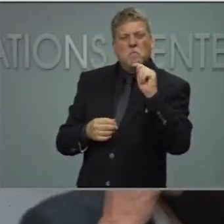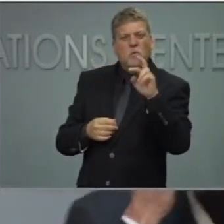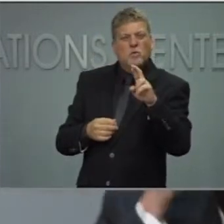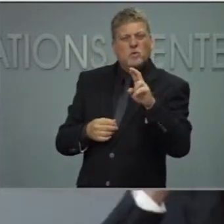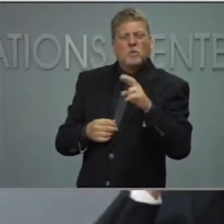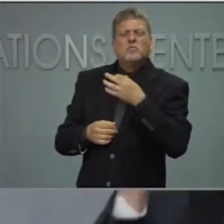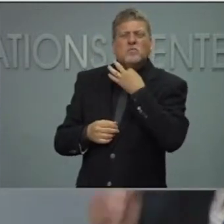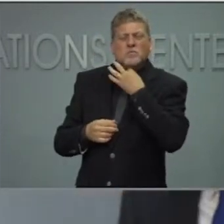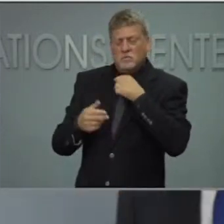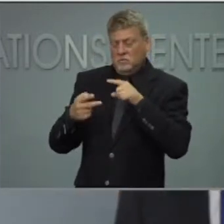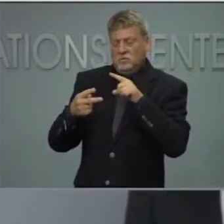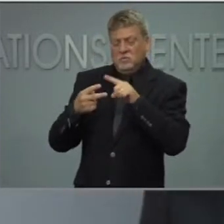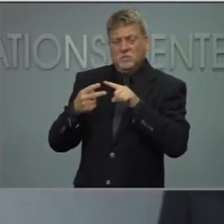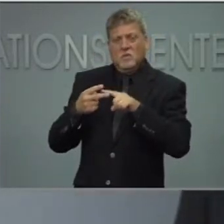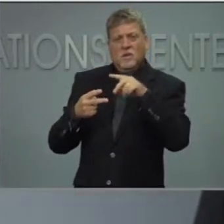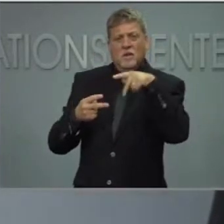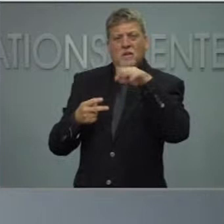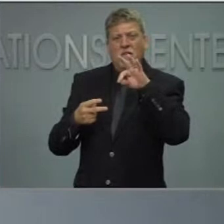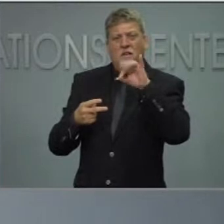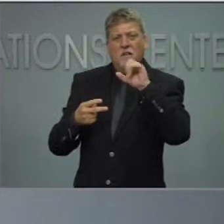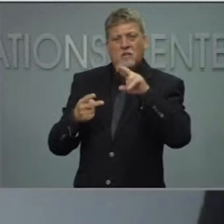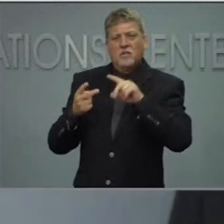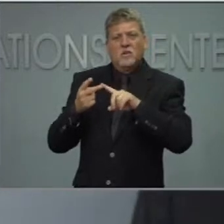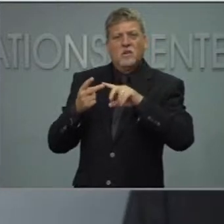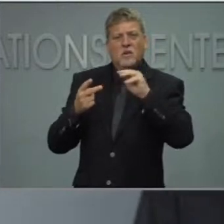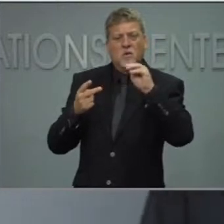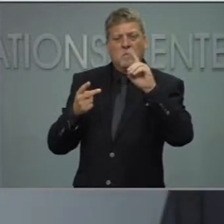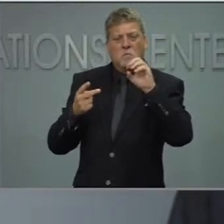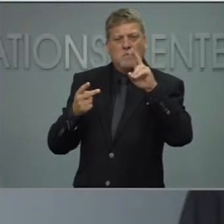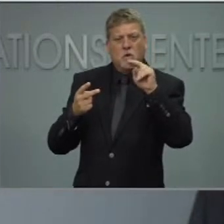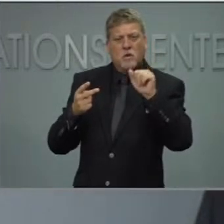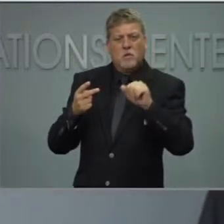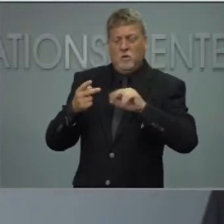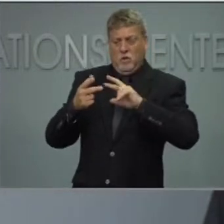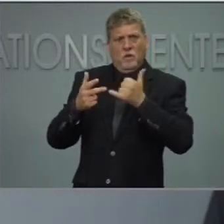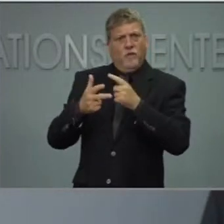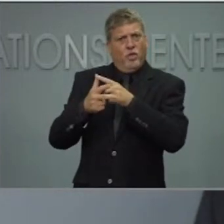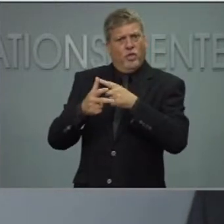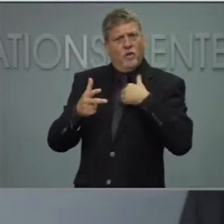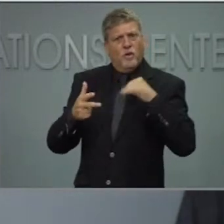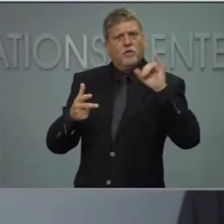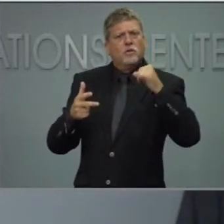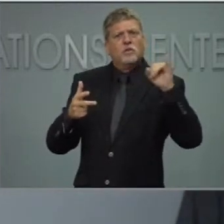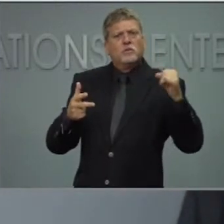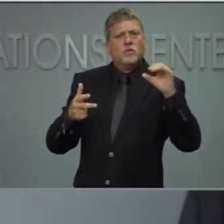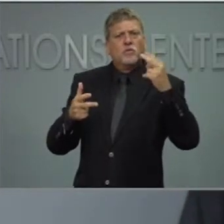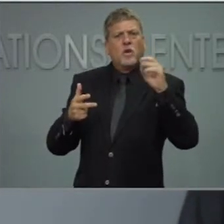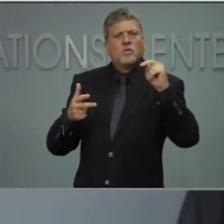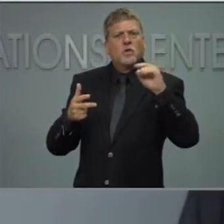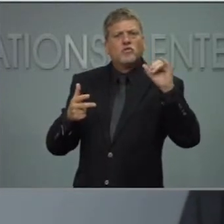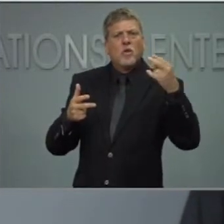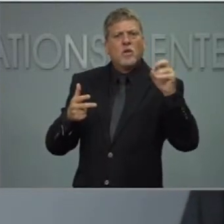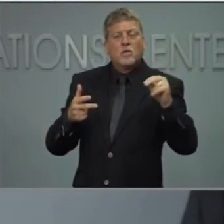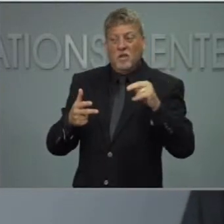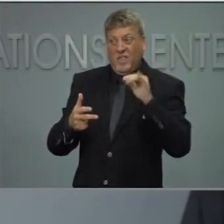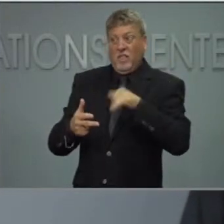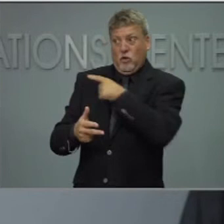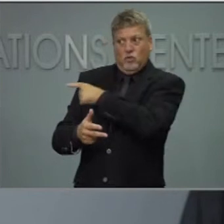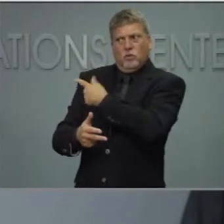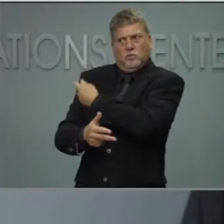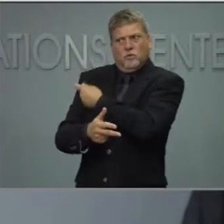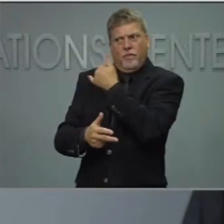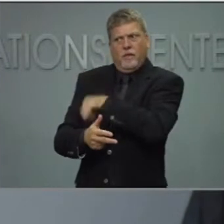J&J booster, which I know that you got. Lots of people are wondering what are they going to be able to do and look for once they hit that 8-month out